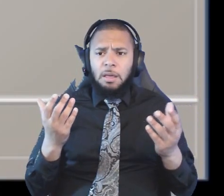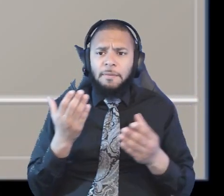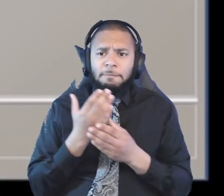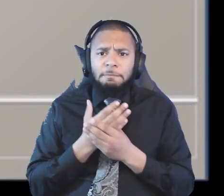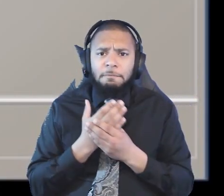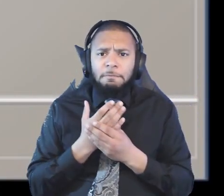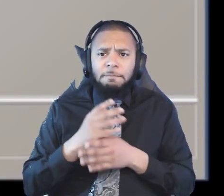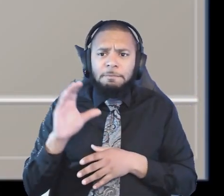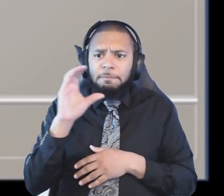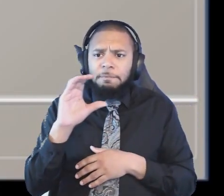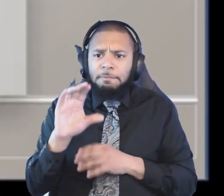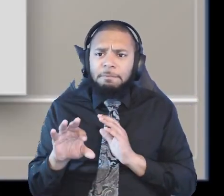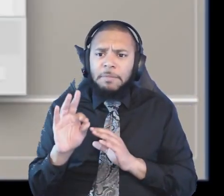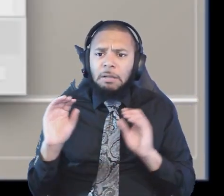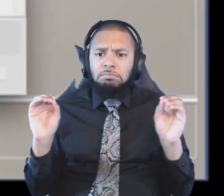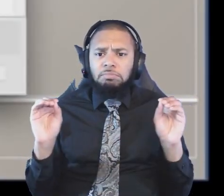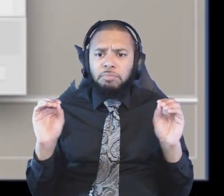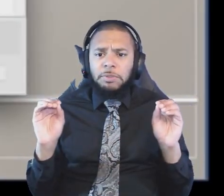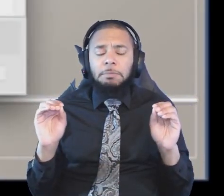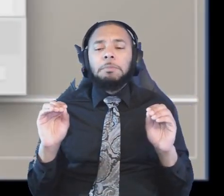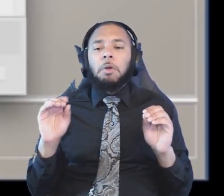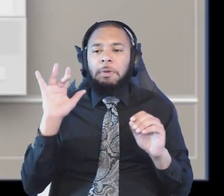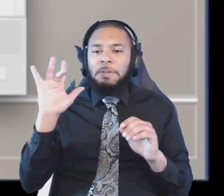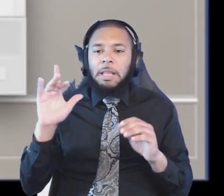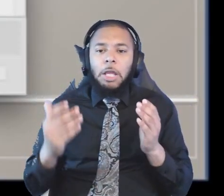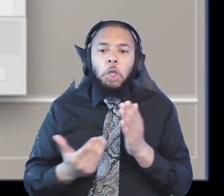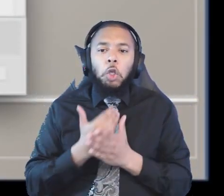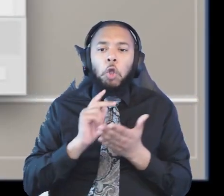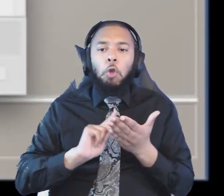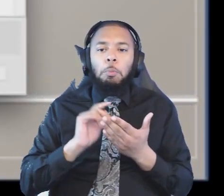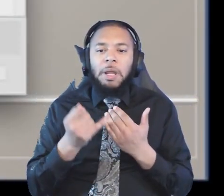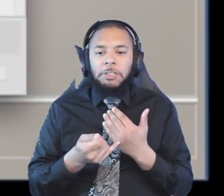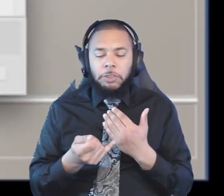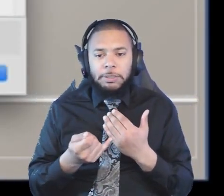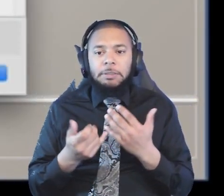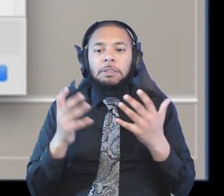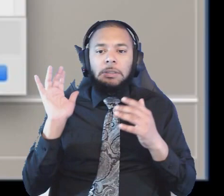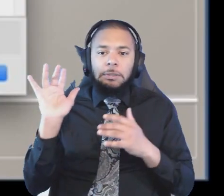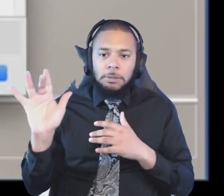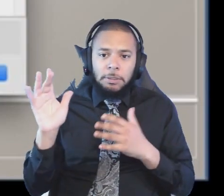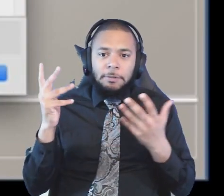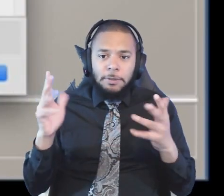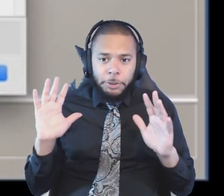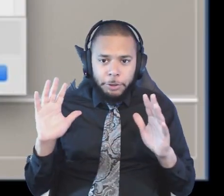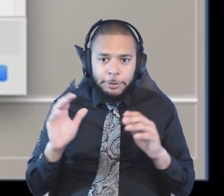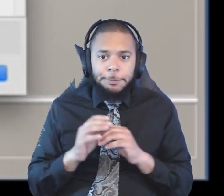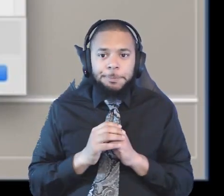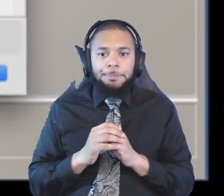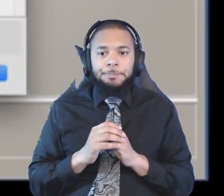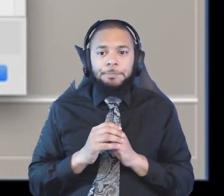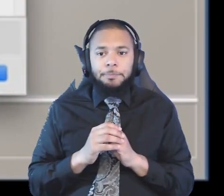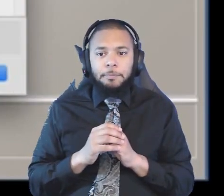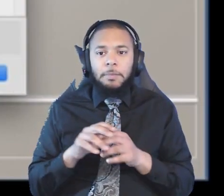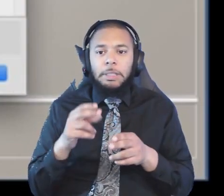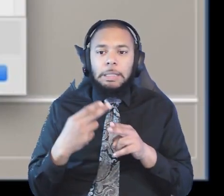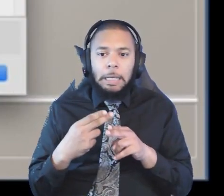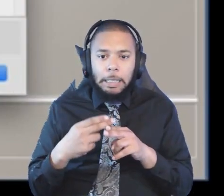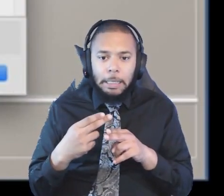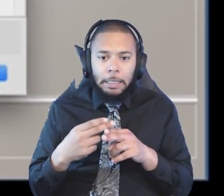example. But I have to say New Project here in order to open anything.